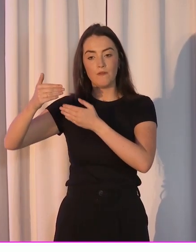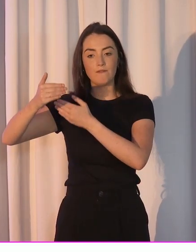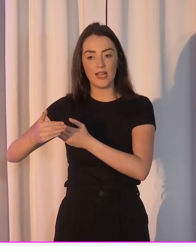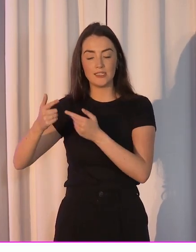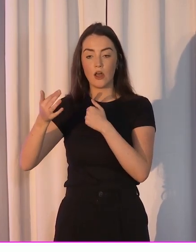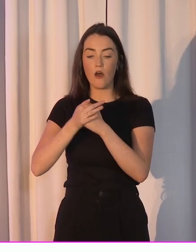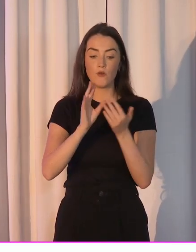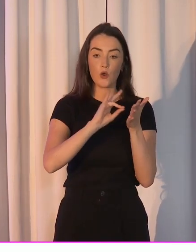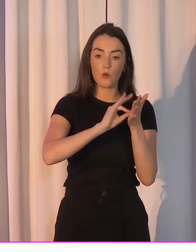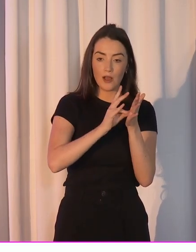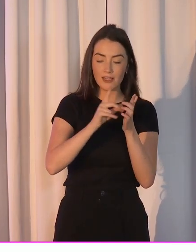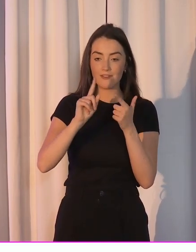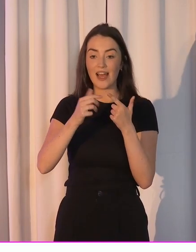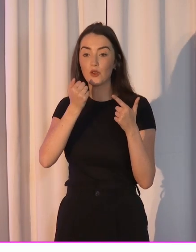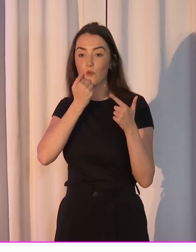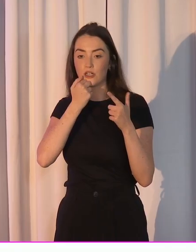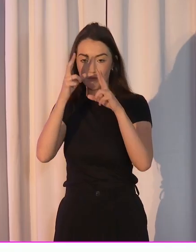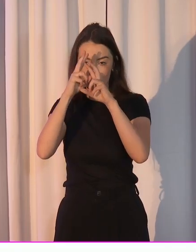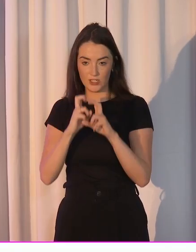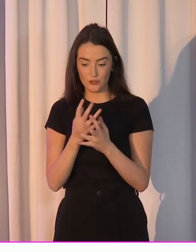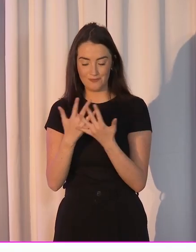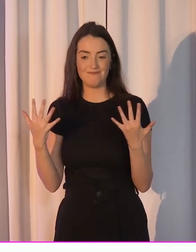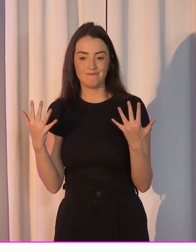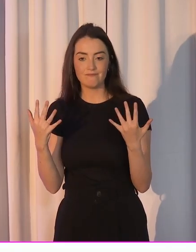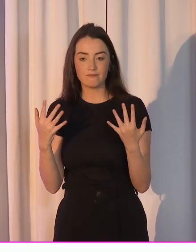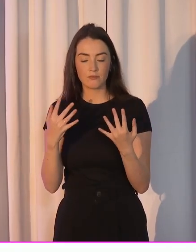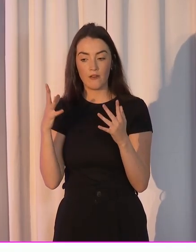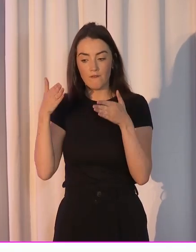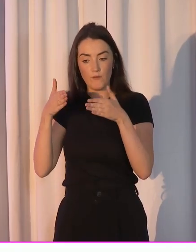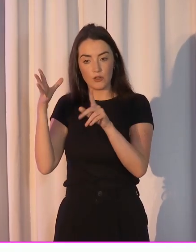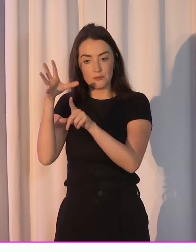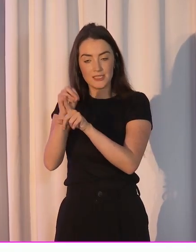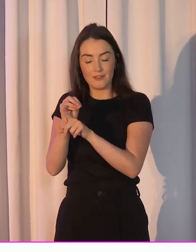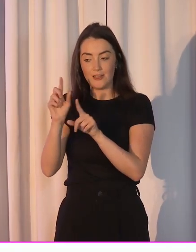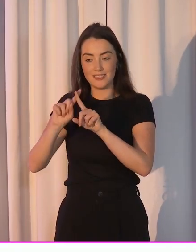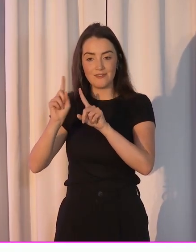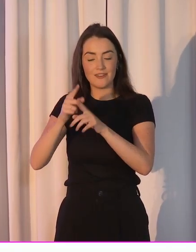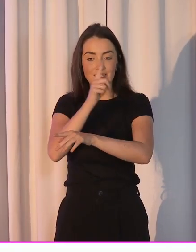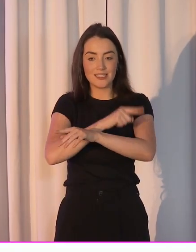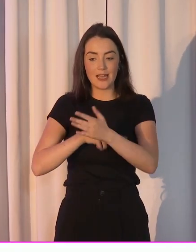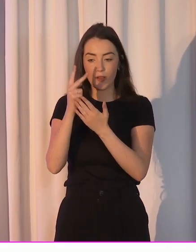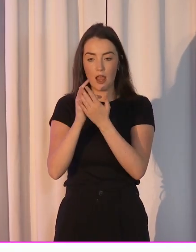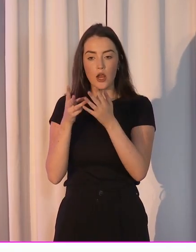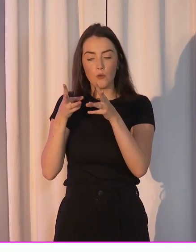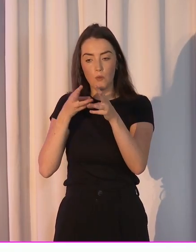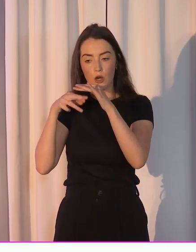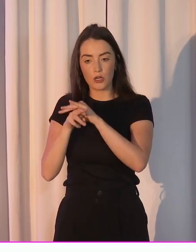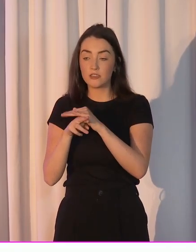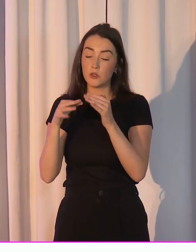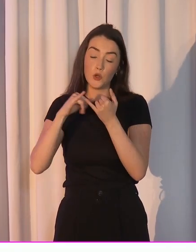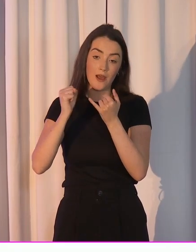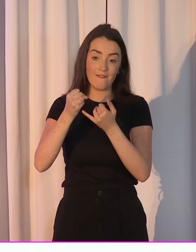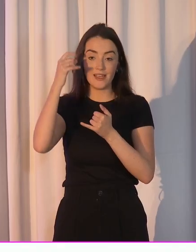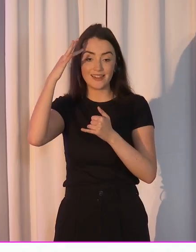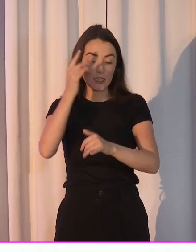and quantitative research 18 months ago, which focused specifically on disabled artists and arts workers, including those with intellectual